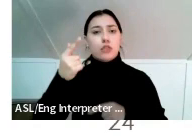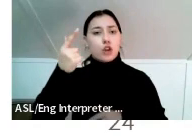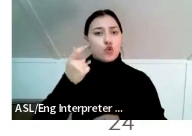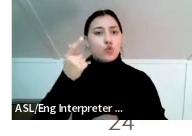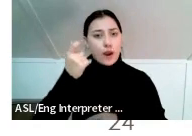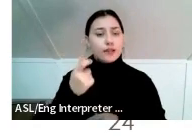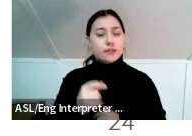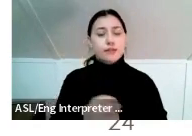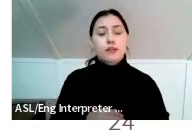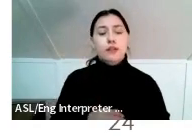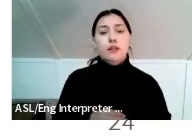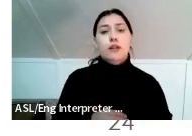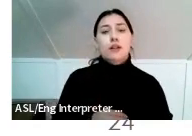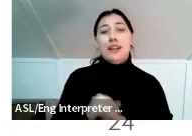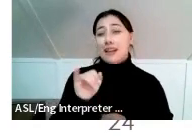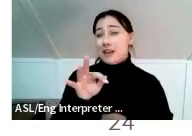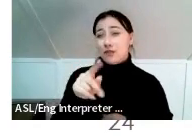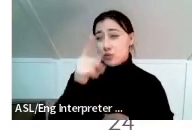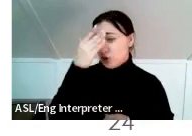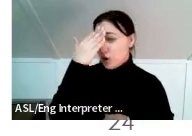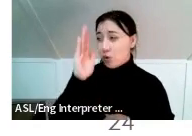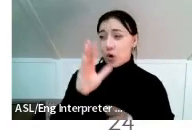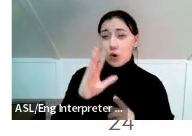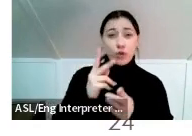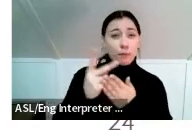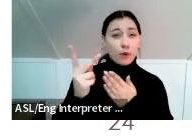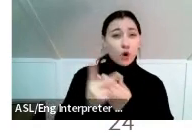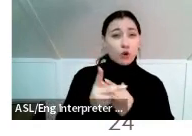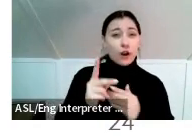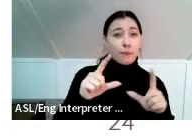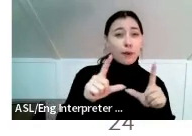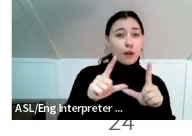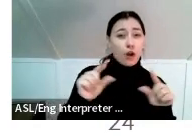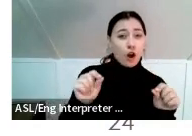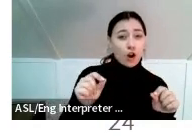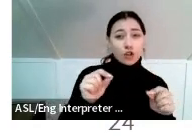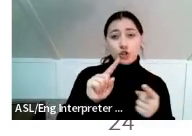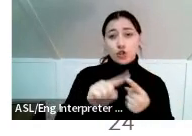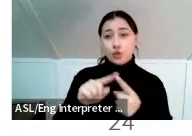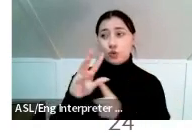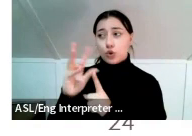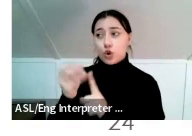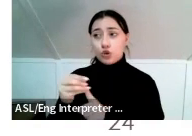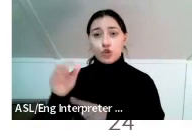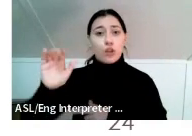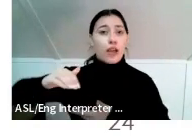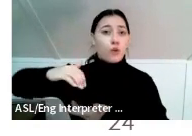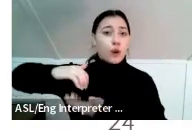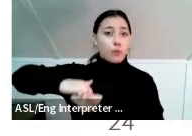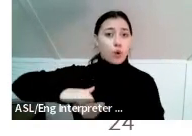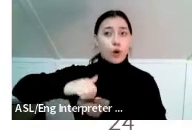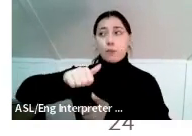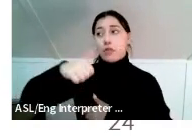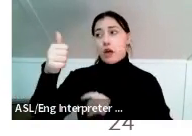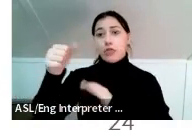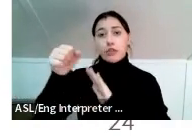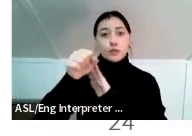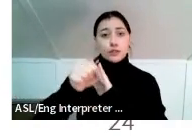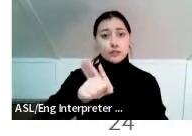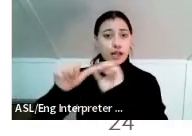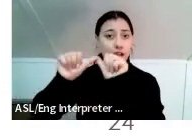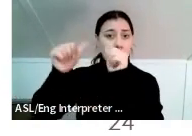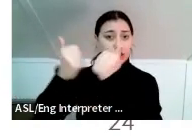you're not familiar with the Card to Culture program, this is a program where we have partnered with other state agencies that